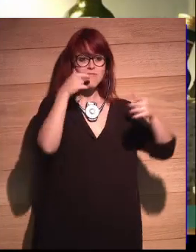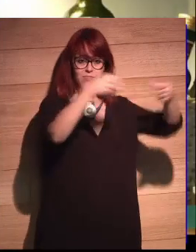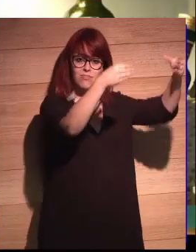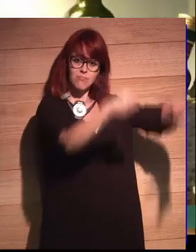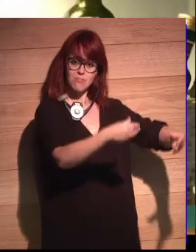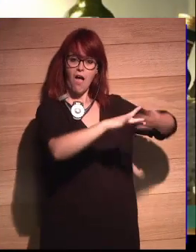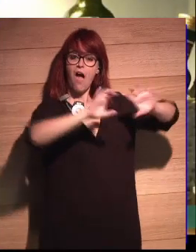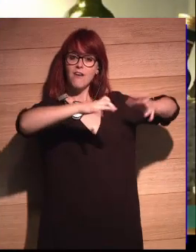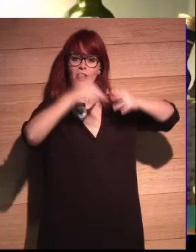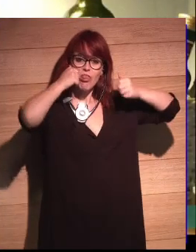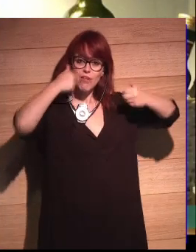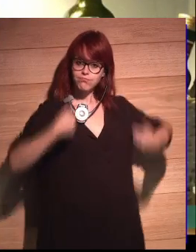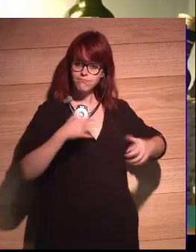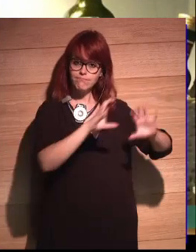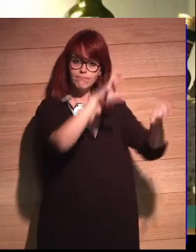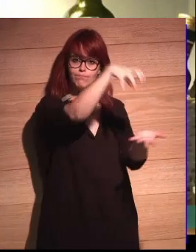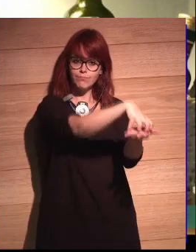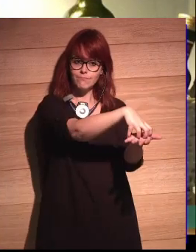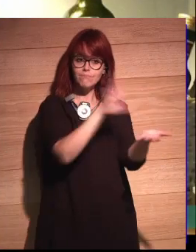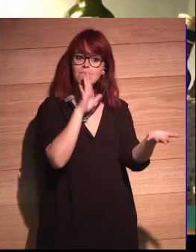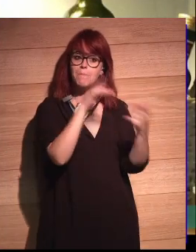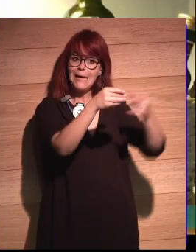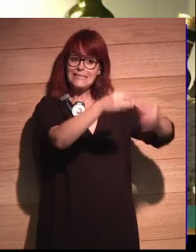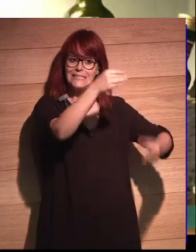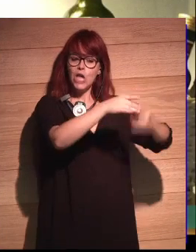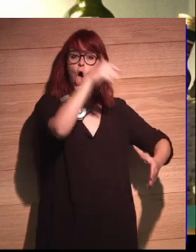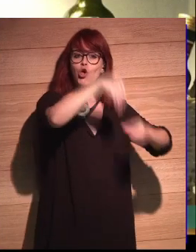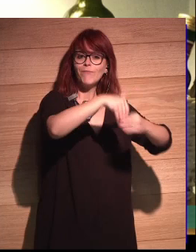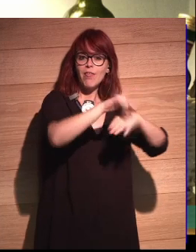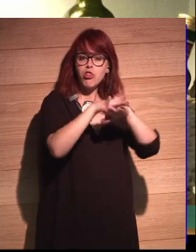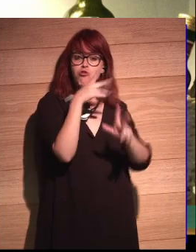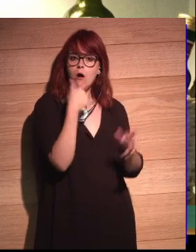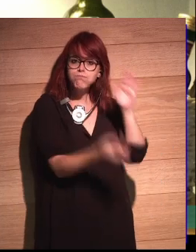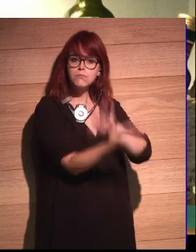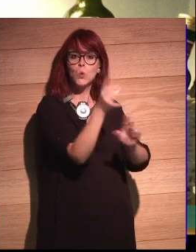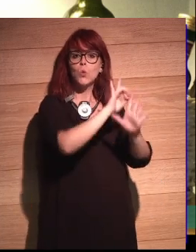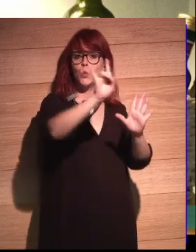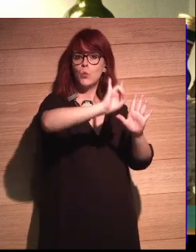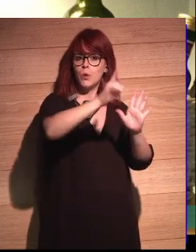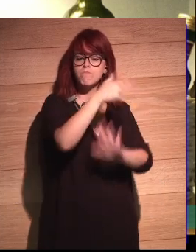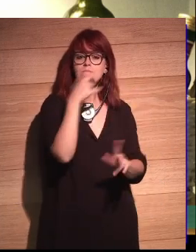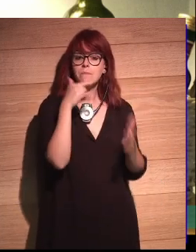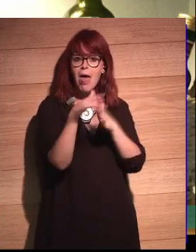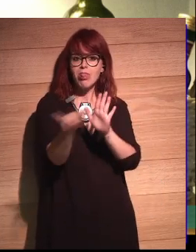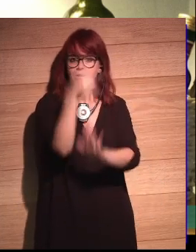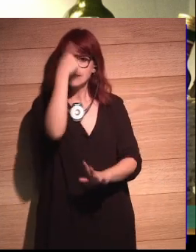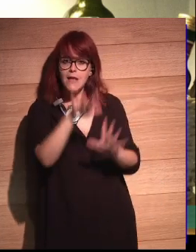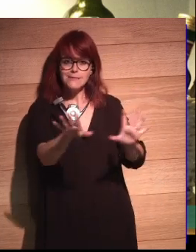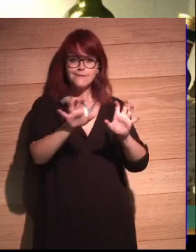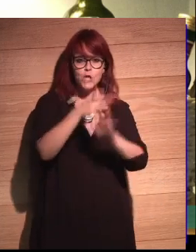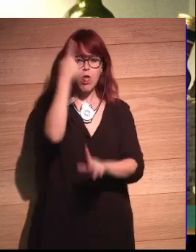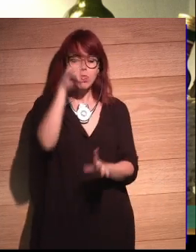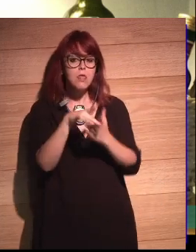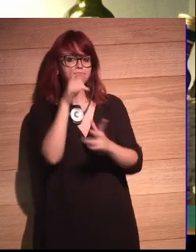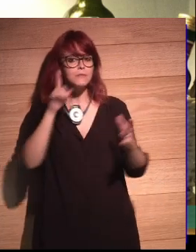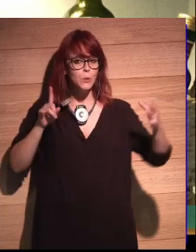object-based media content, but it has sensors on it. So it knows how close you are. It knows how light it is. It is also